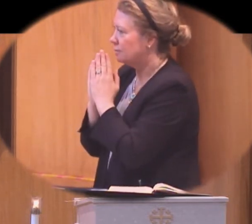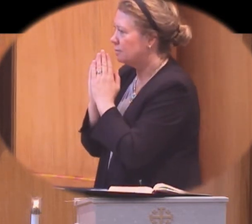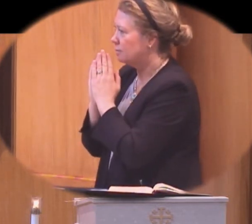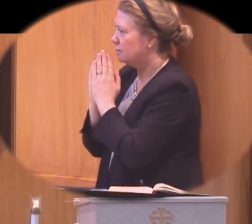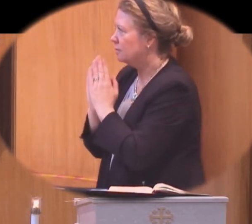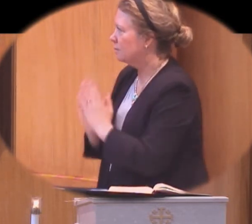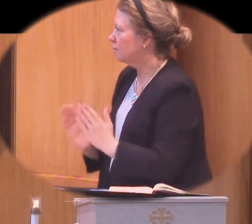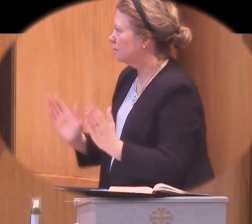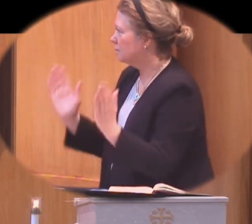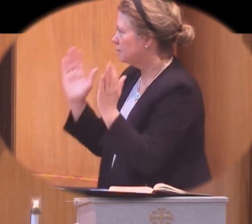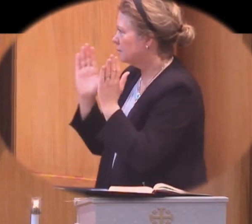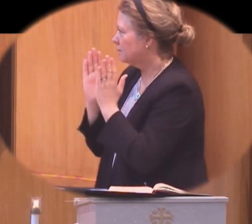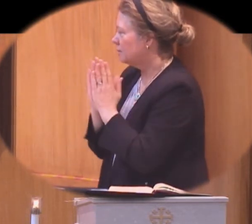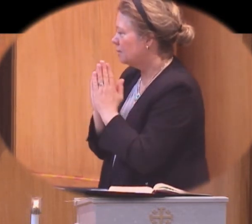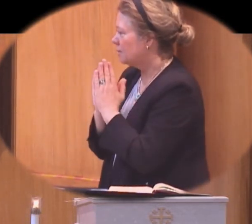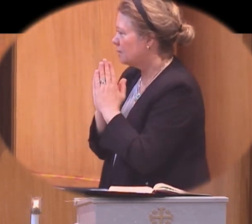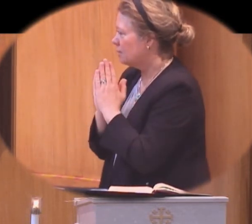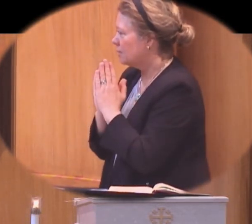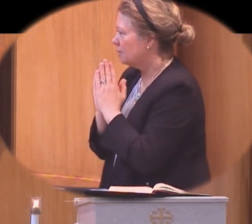Amen.